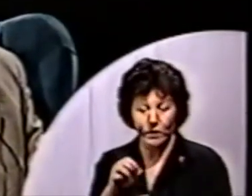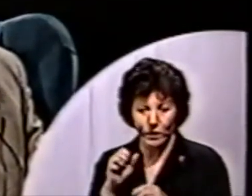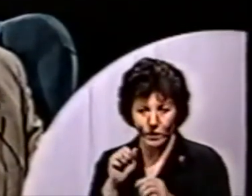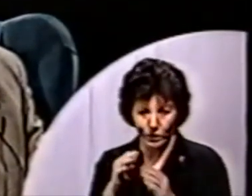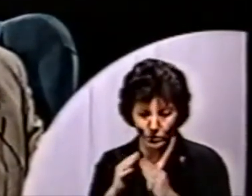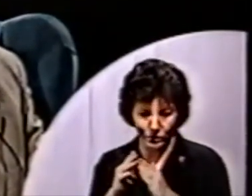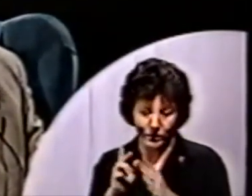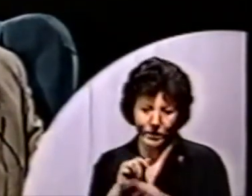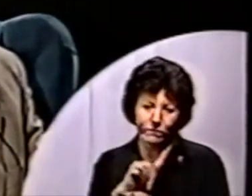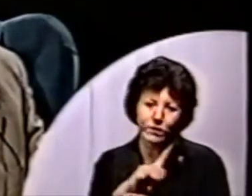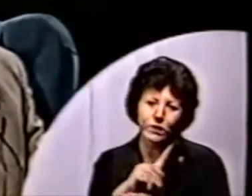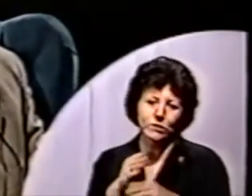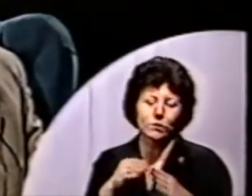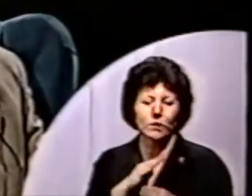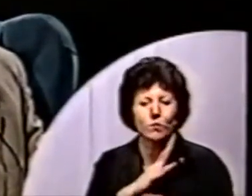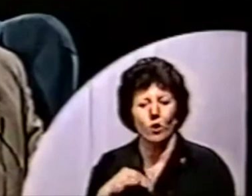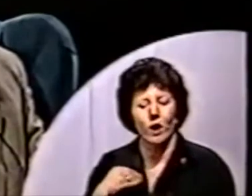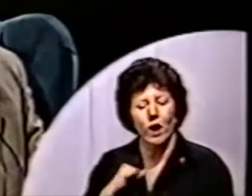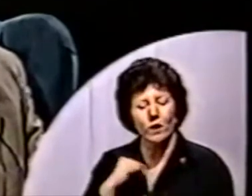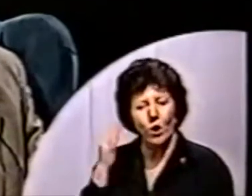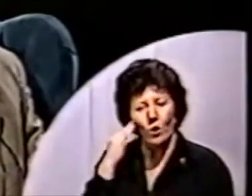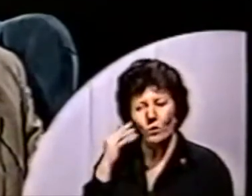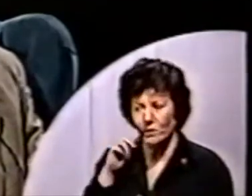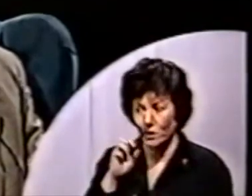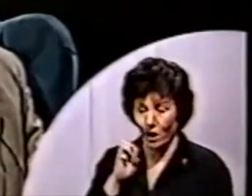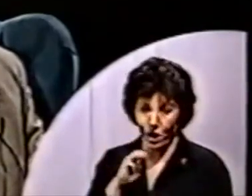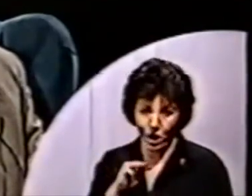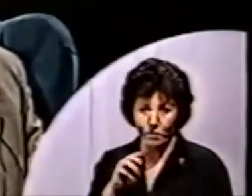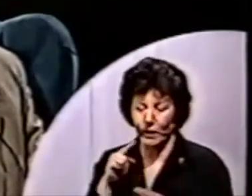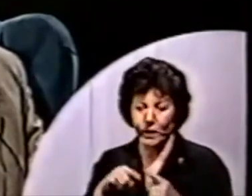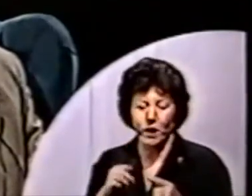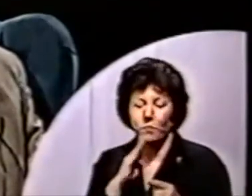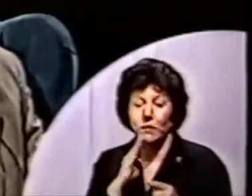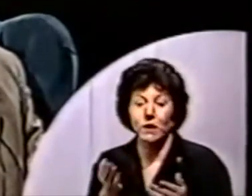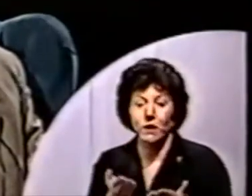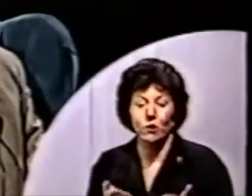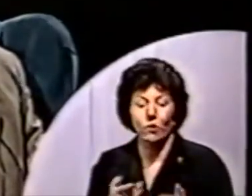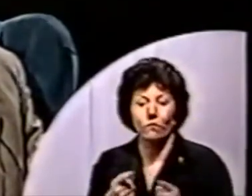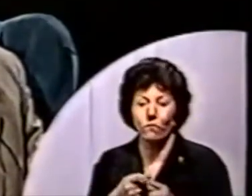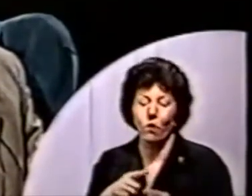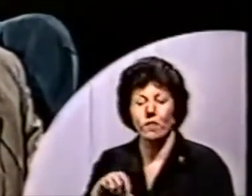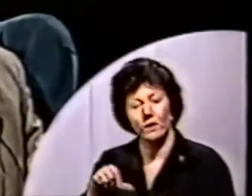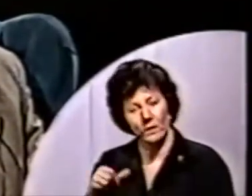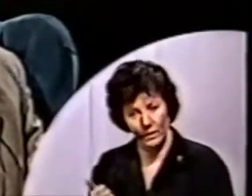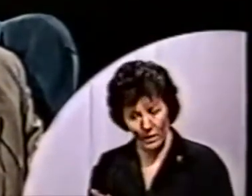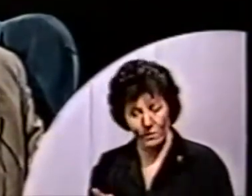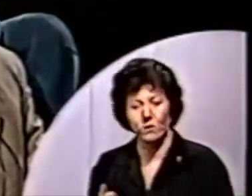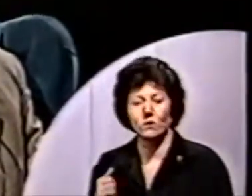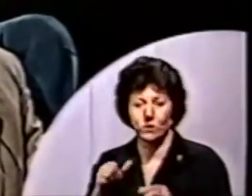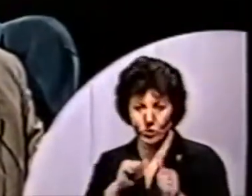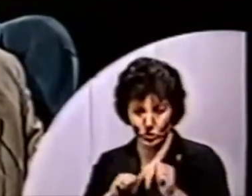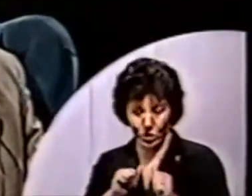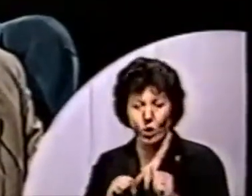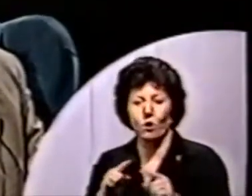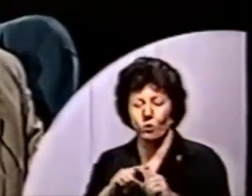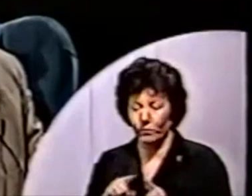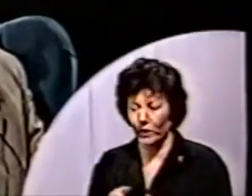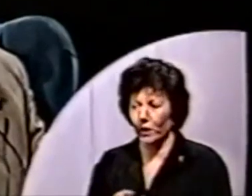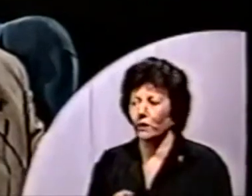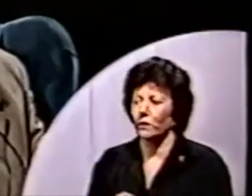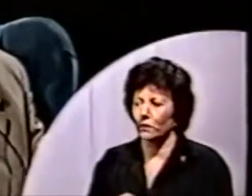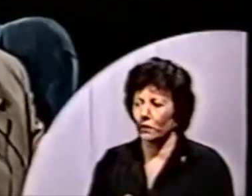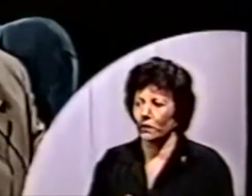that Tom won't be able to be here for our second half of the second show, but we will be doing another half hour and continuing on with this group over